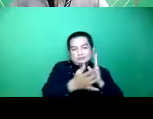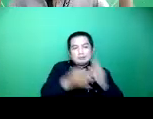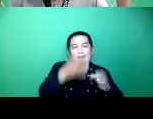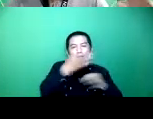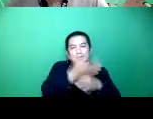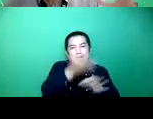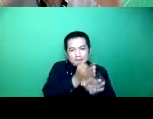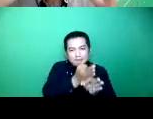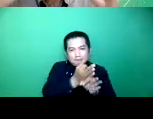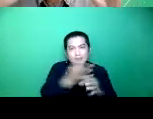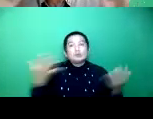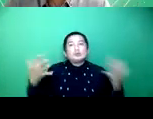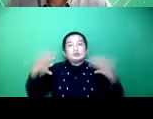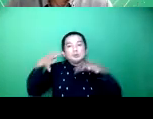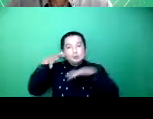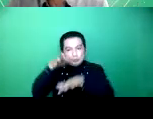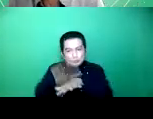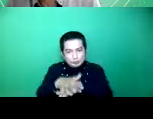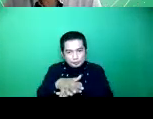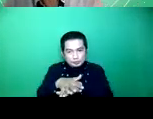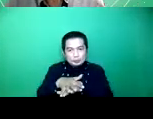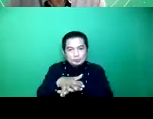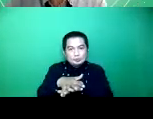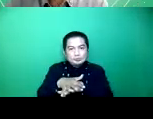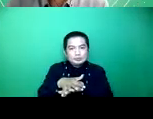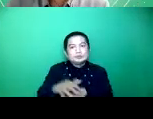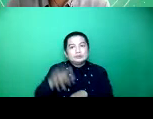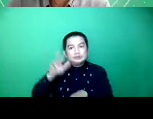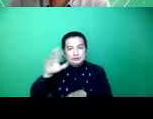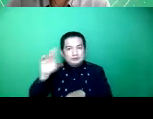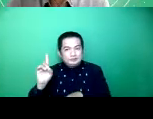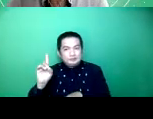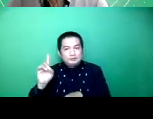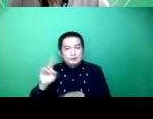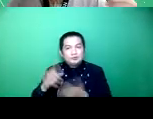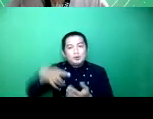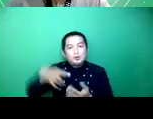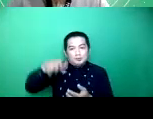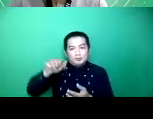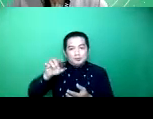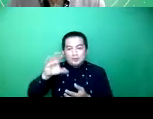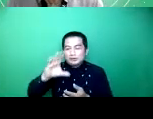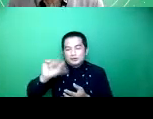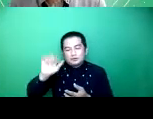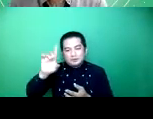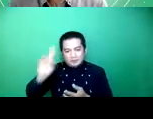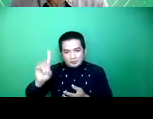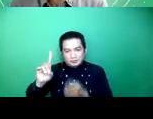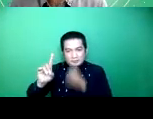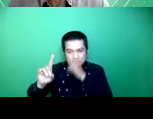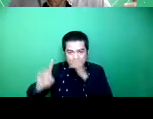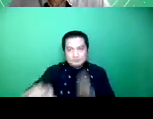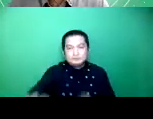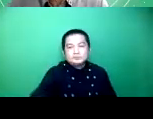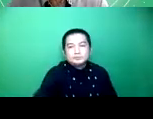idea is it combines 3D modeling, also known as computer-aided design or CAD, with additive or subtractive manufacturing.